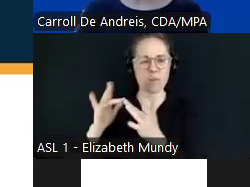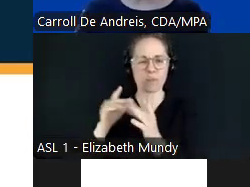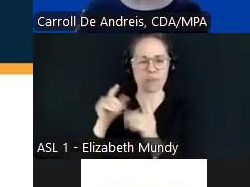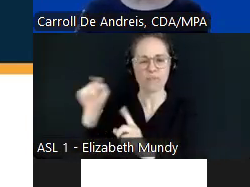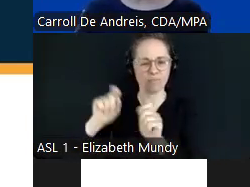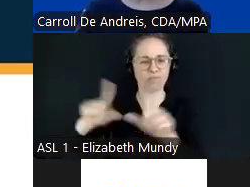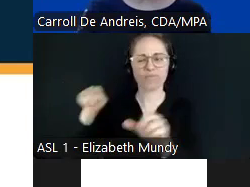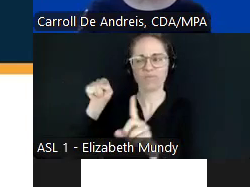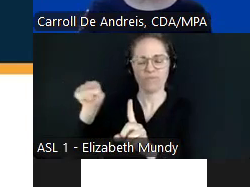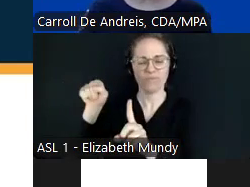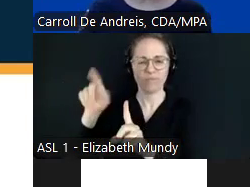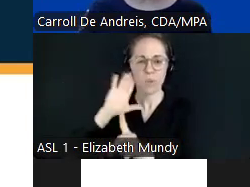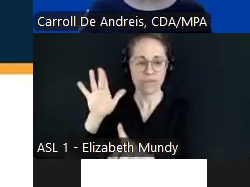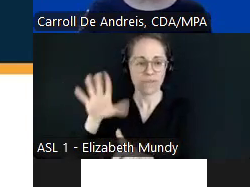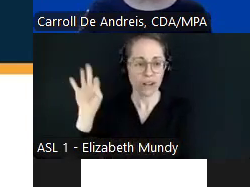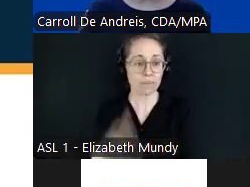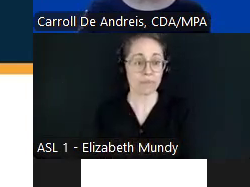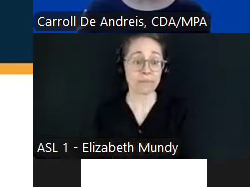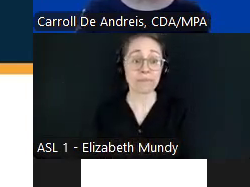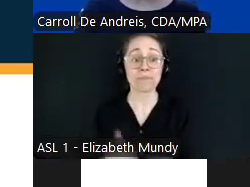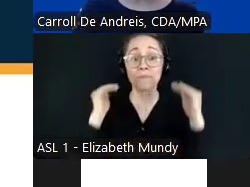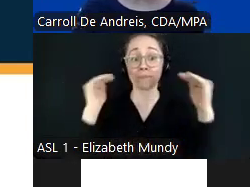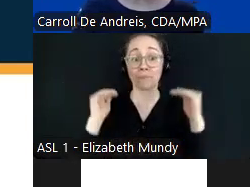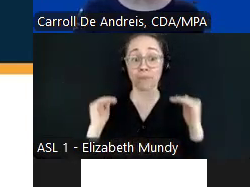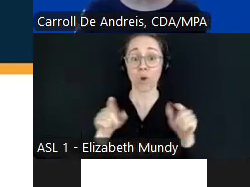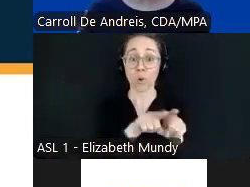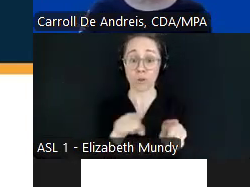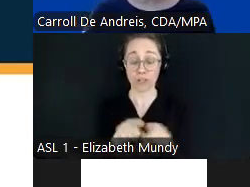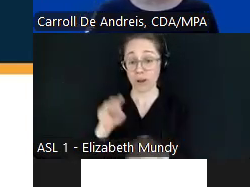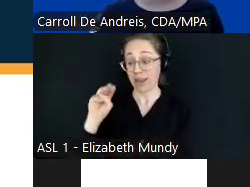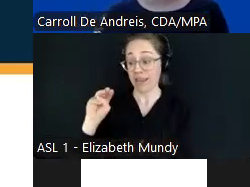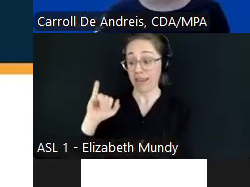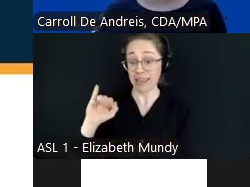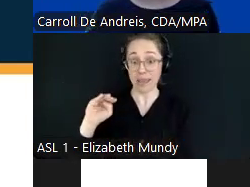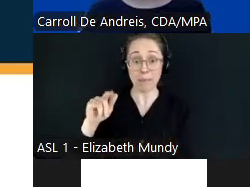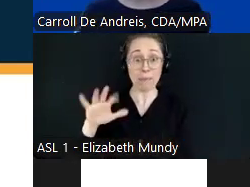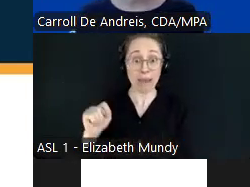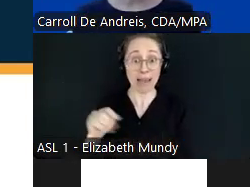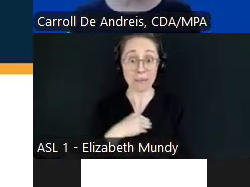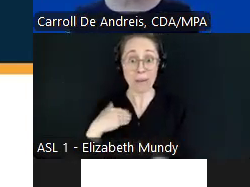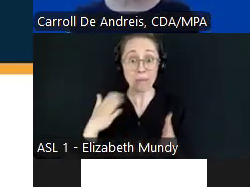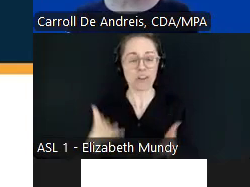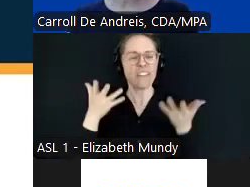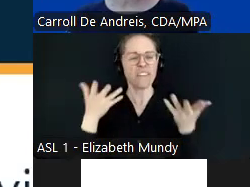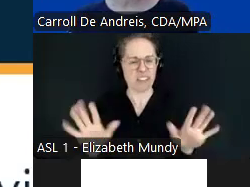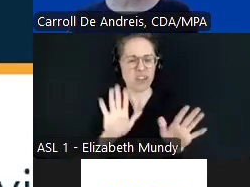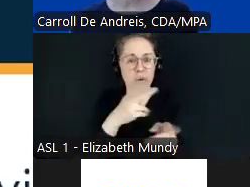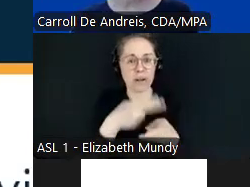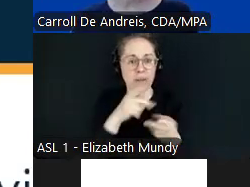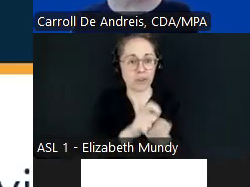IMPACT members, if you've yet to update your name, please do so, but I think we're all good there. Next